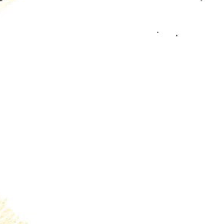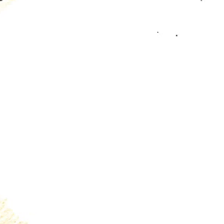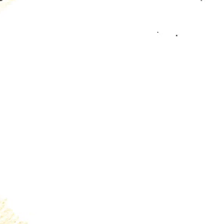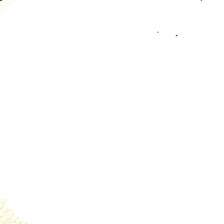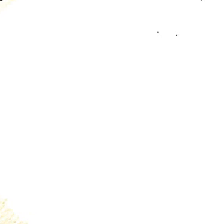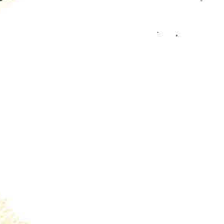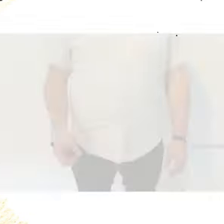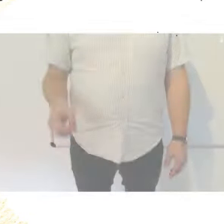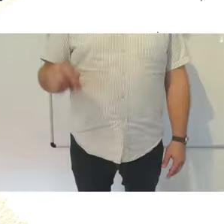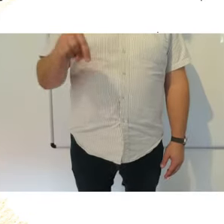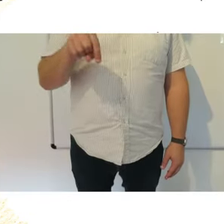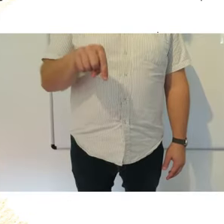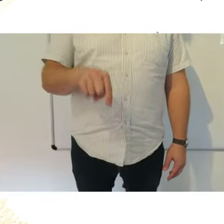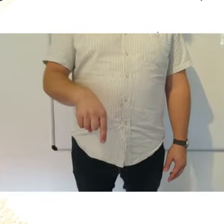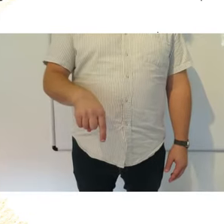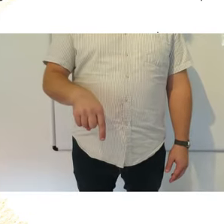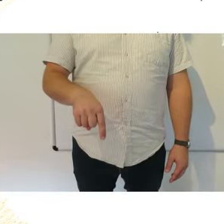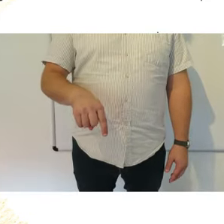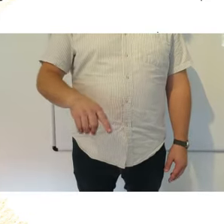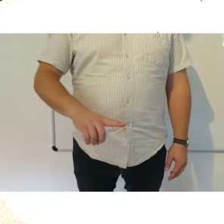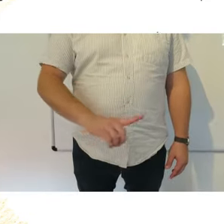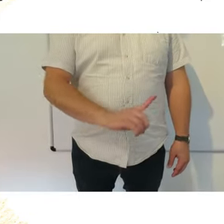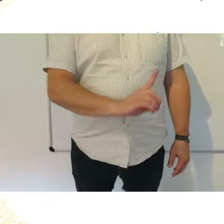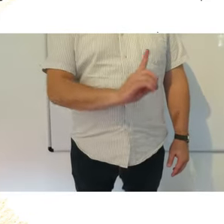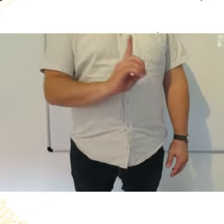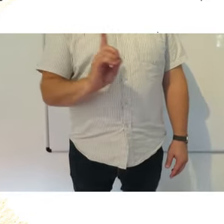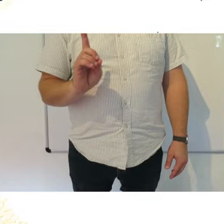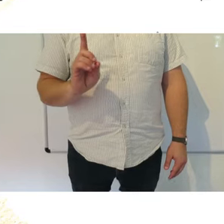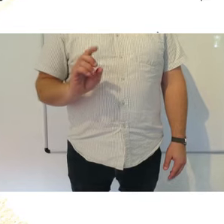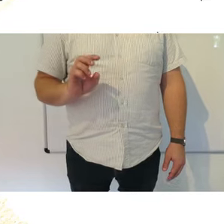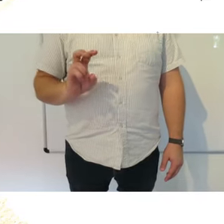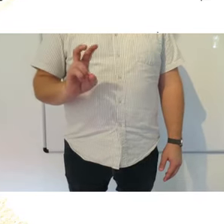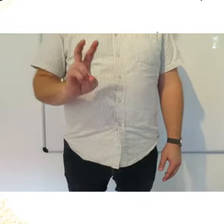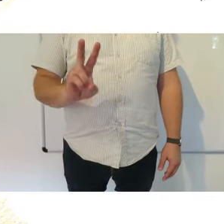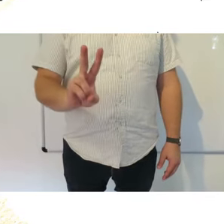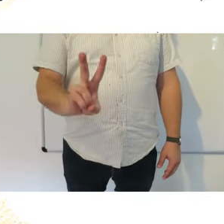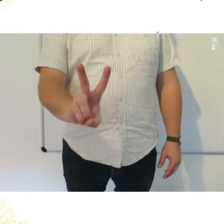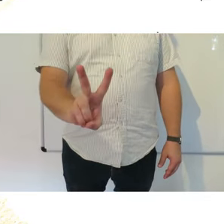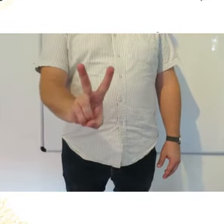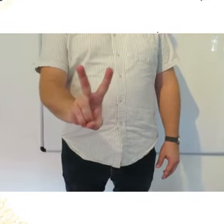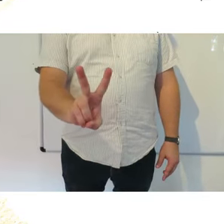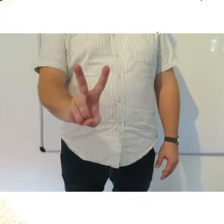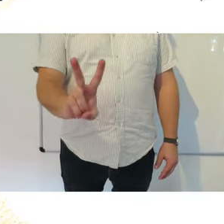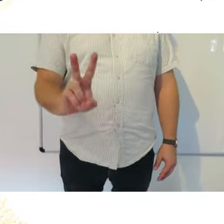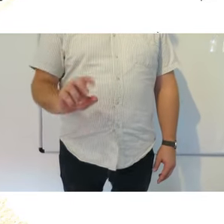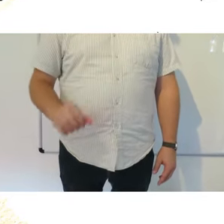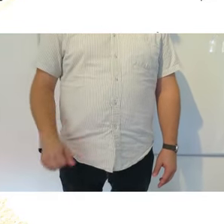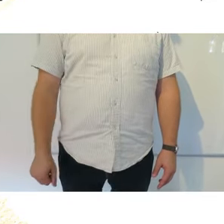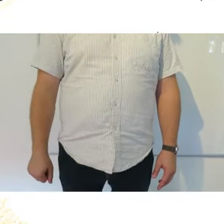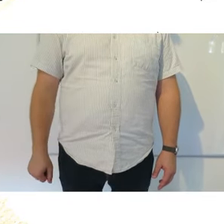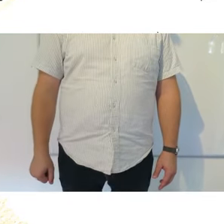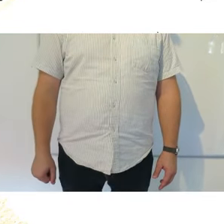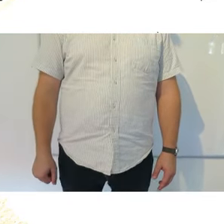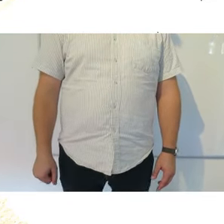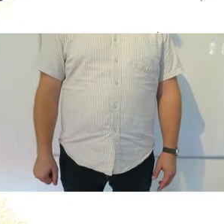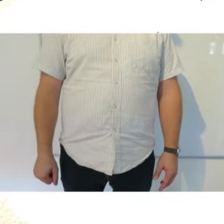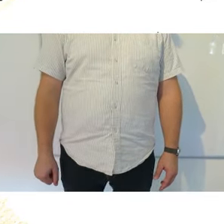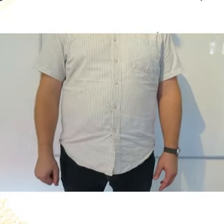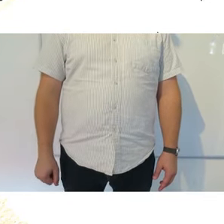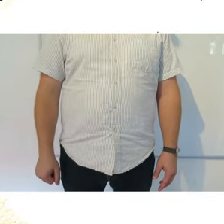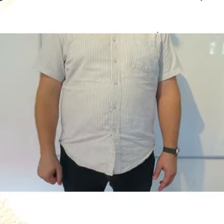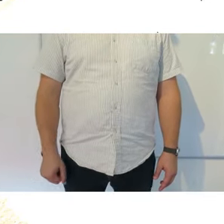Assyrian Empire, start at the bottom and go around, starting with the Red Sea.